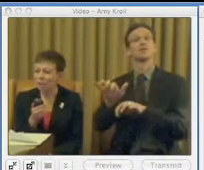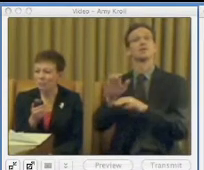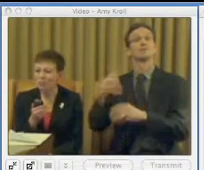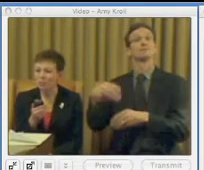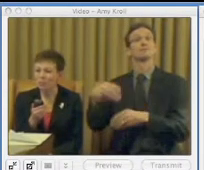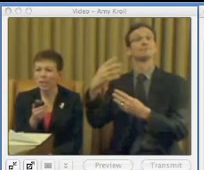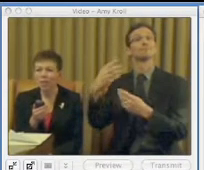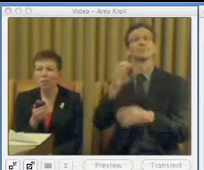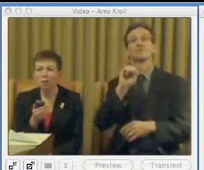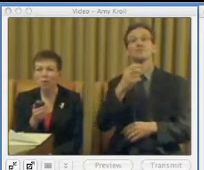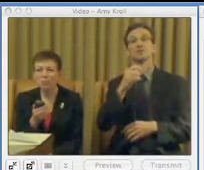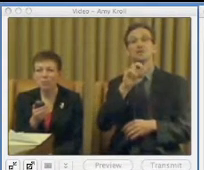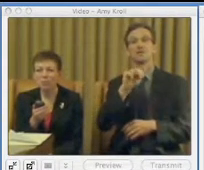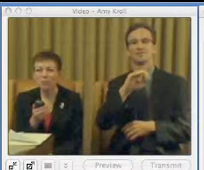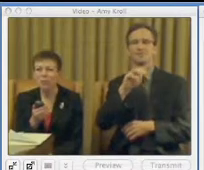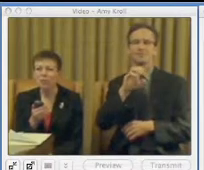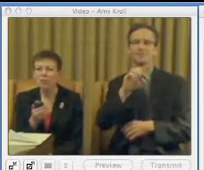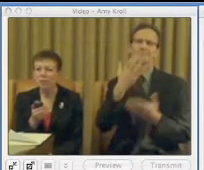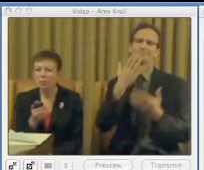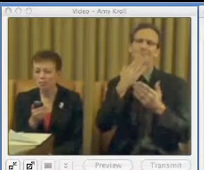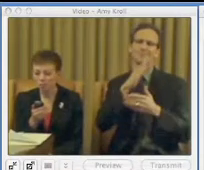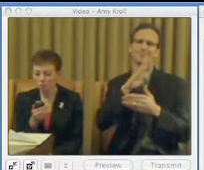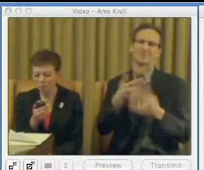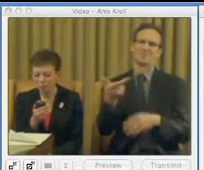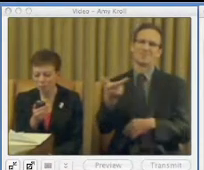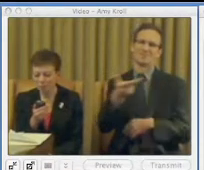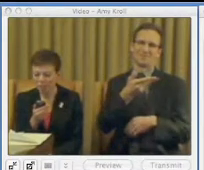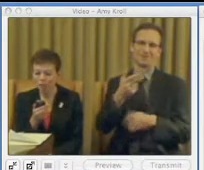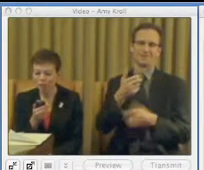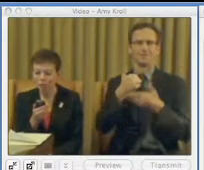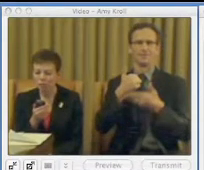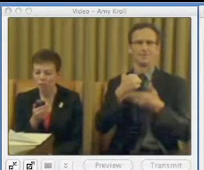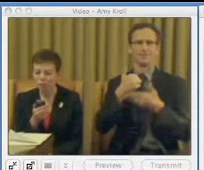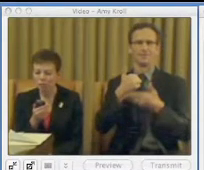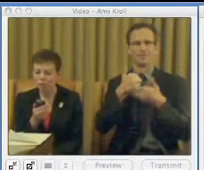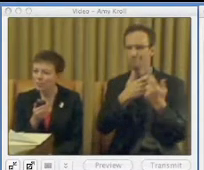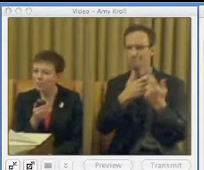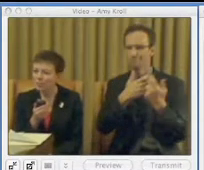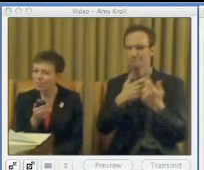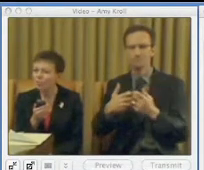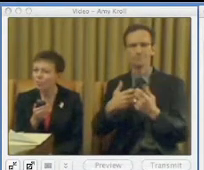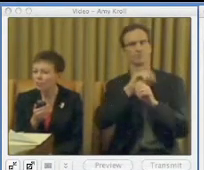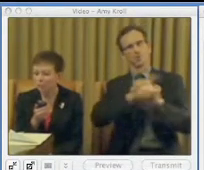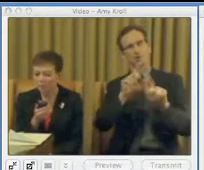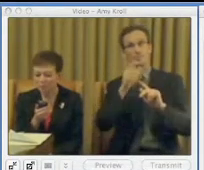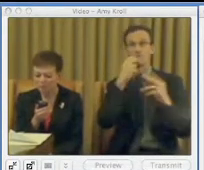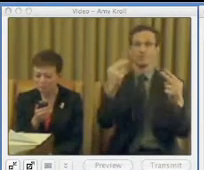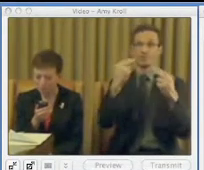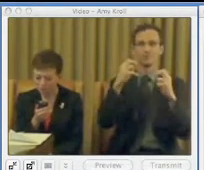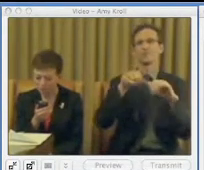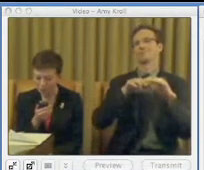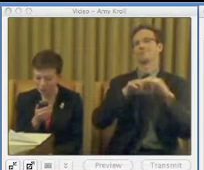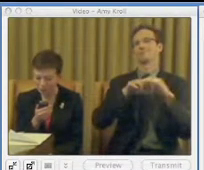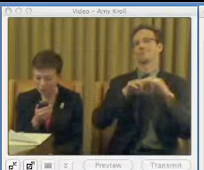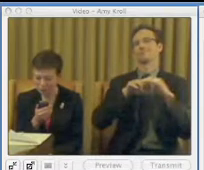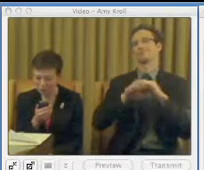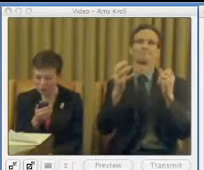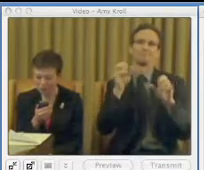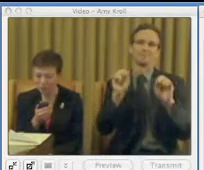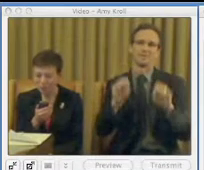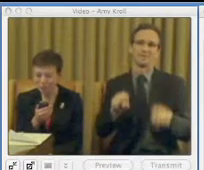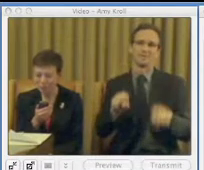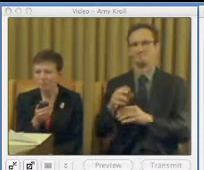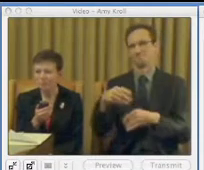captionist tonight is Sharon James. So thank you to all three of you for your contribution in making sure that we are accessible to all of our viewers.